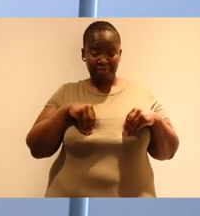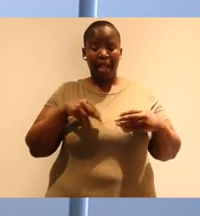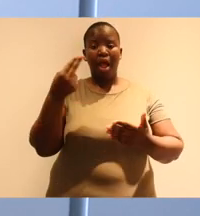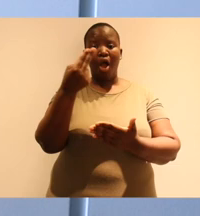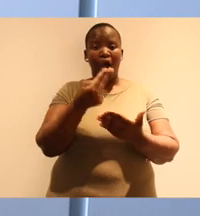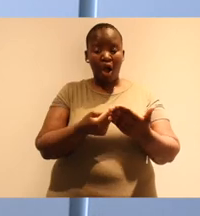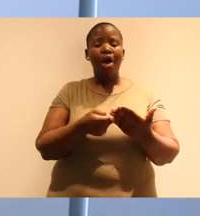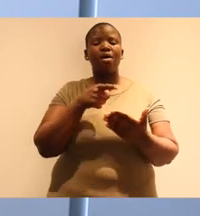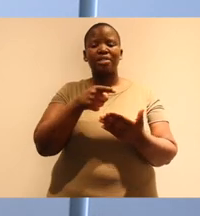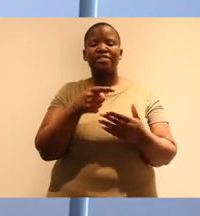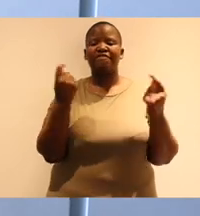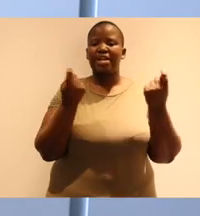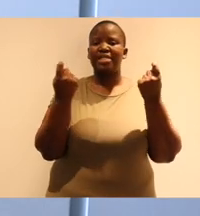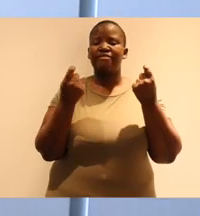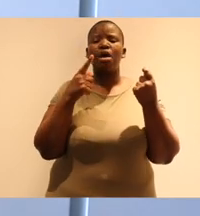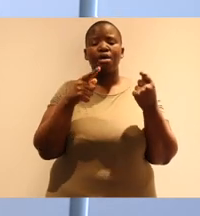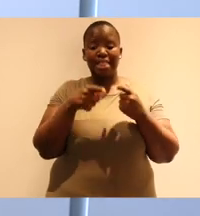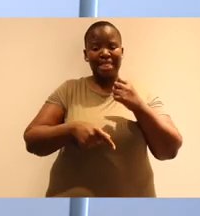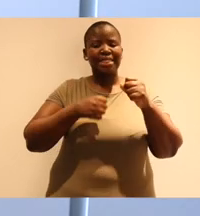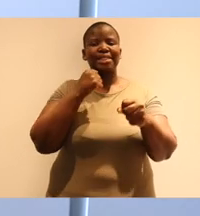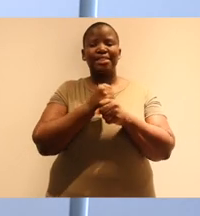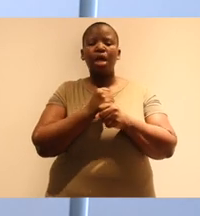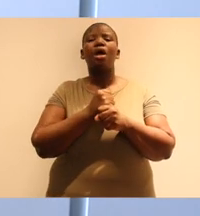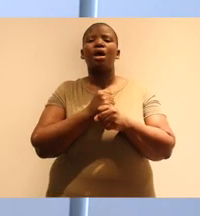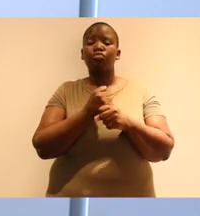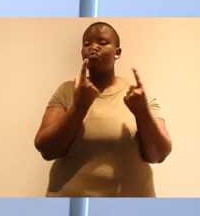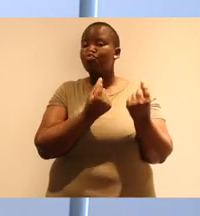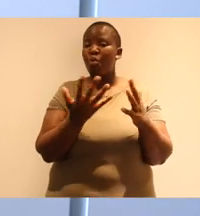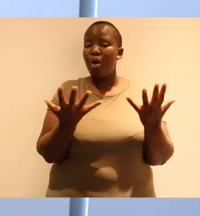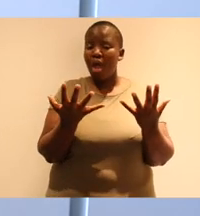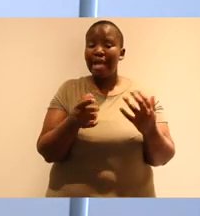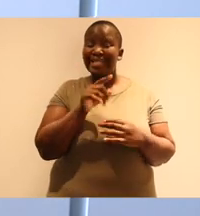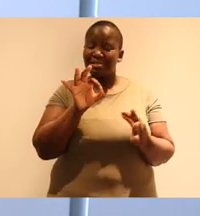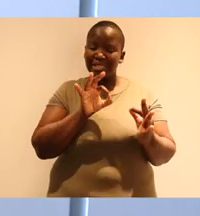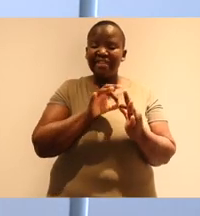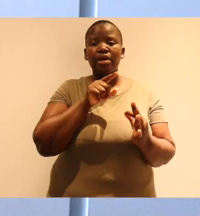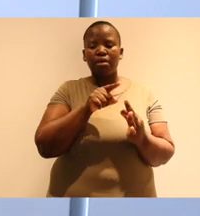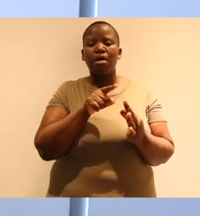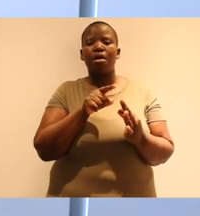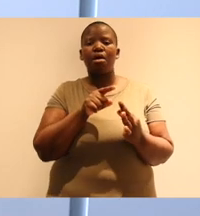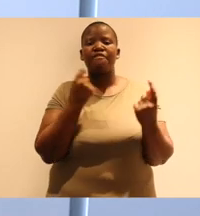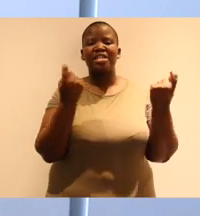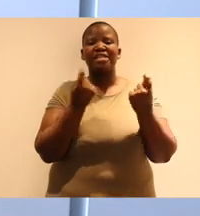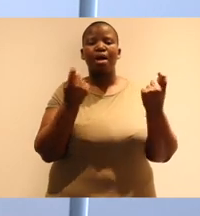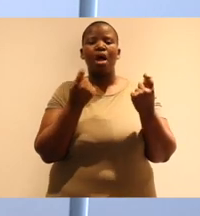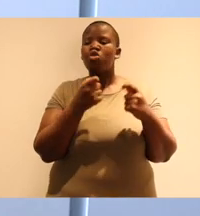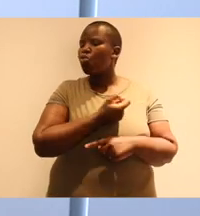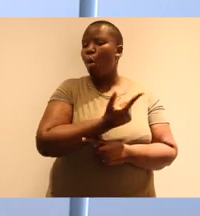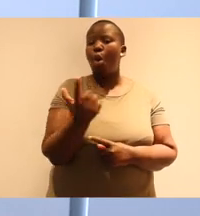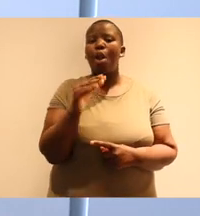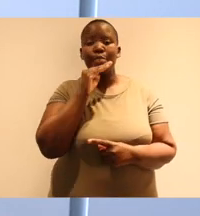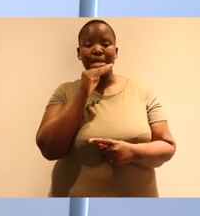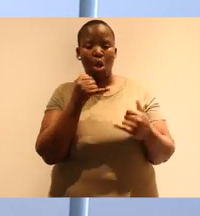Festival for this year to stream this particular festival to